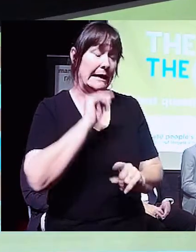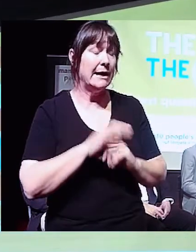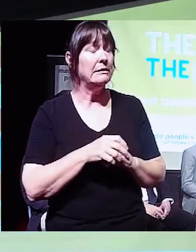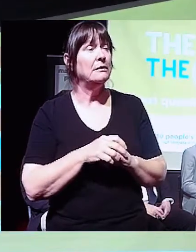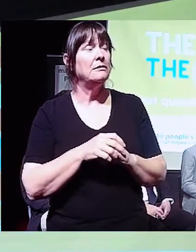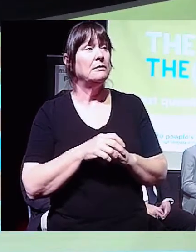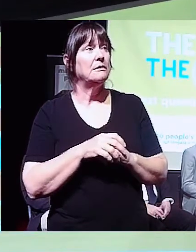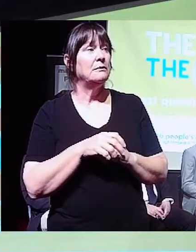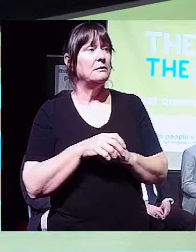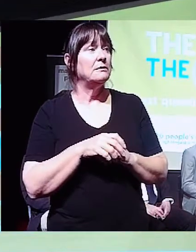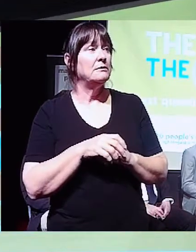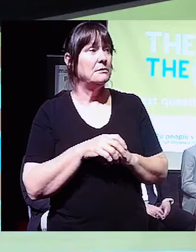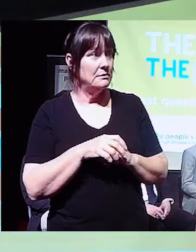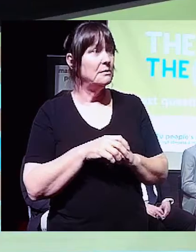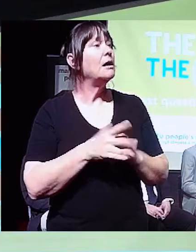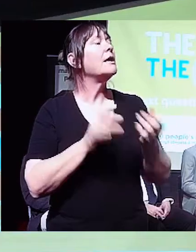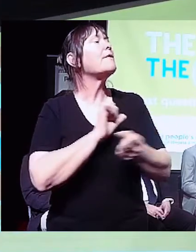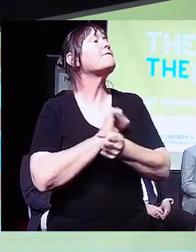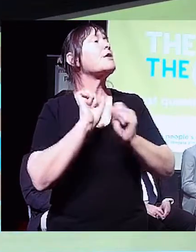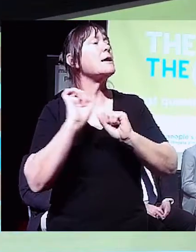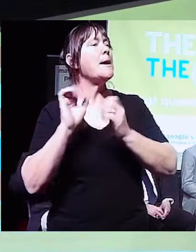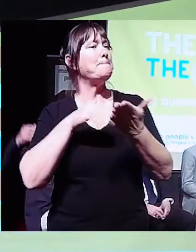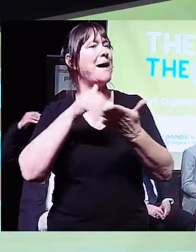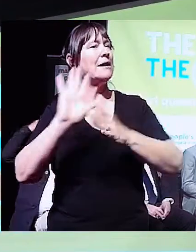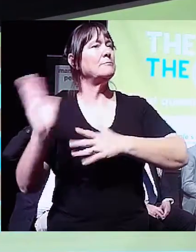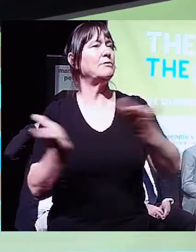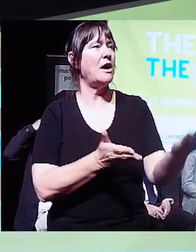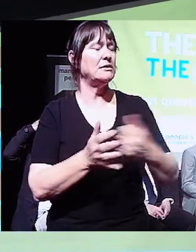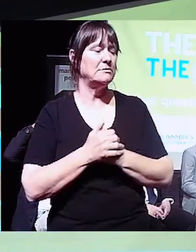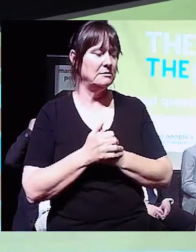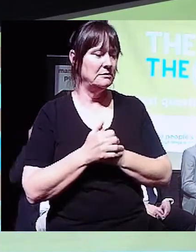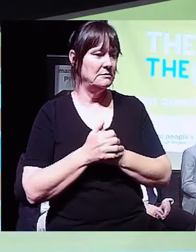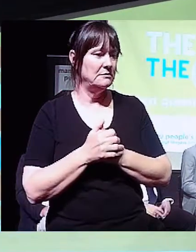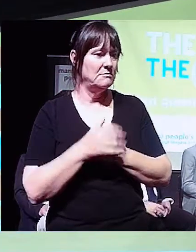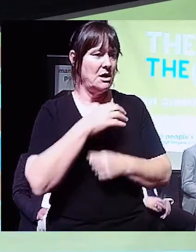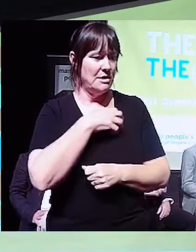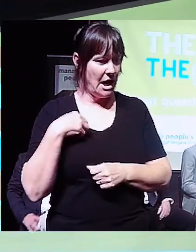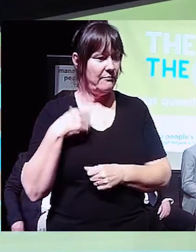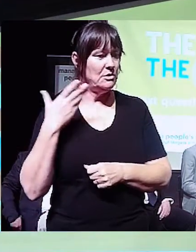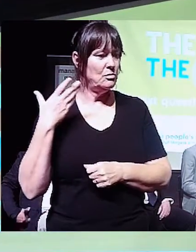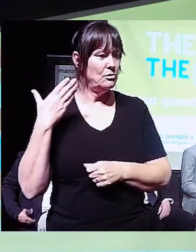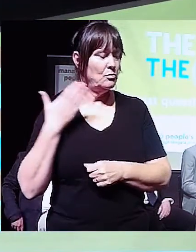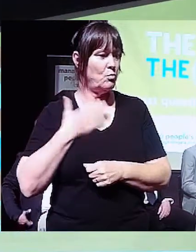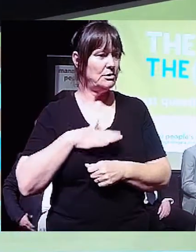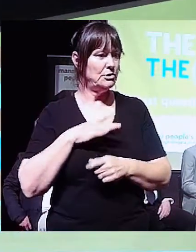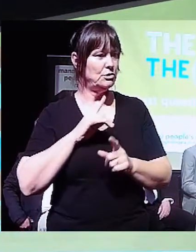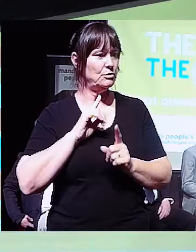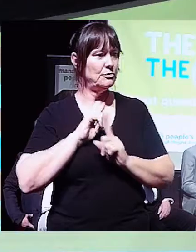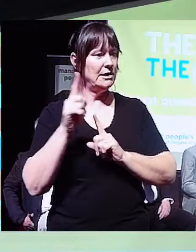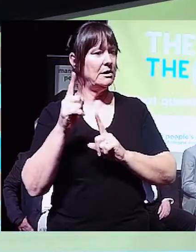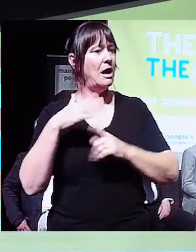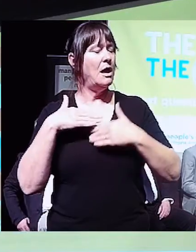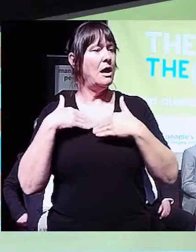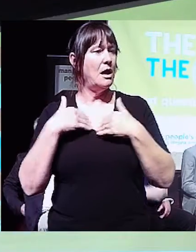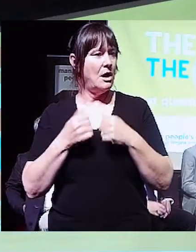we can let the free market provide. If the government wants to send health officers out to, say, hotels,